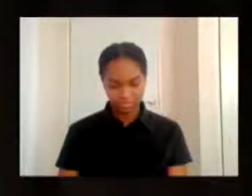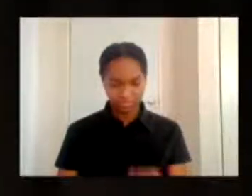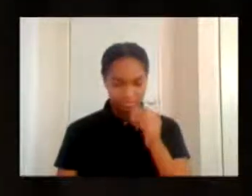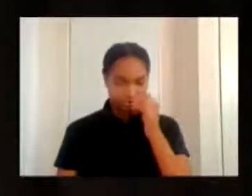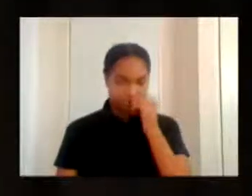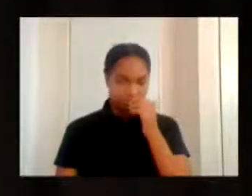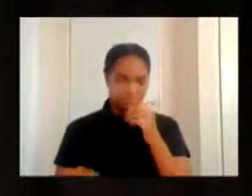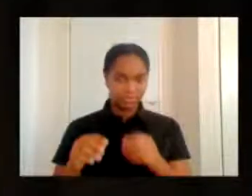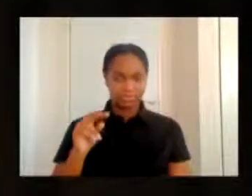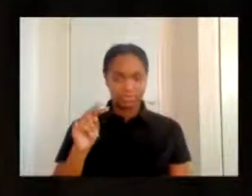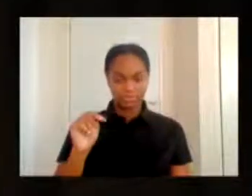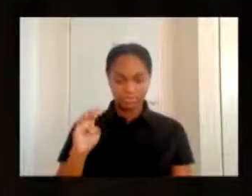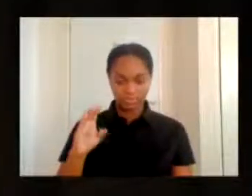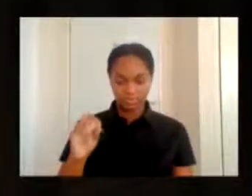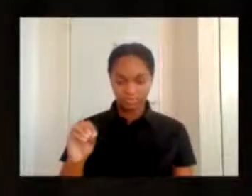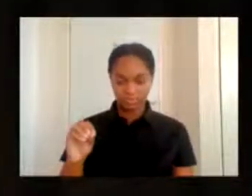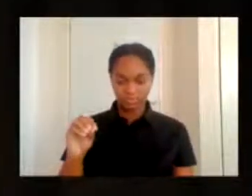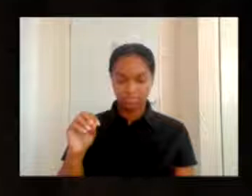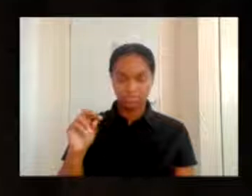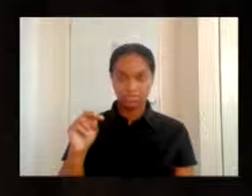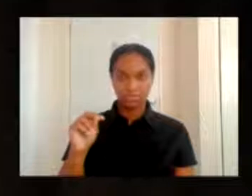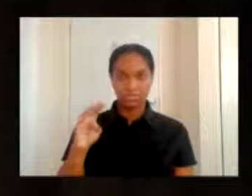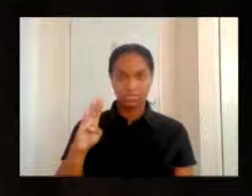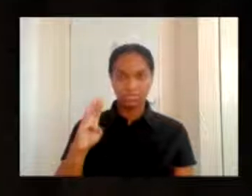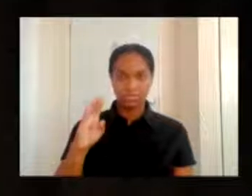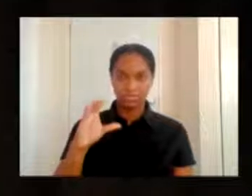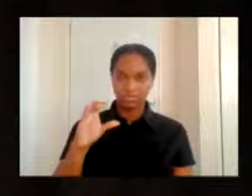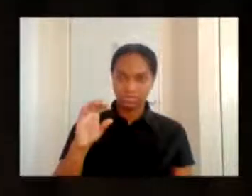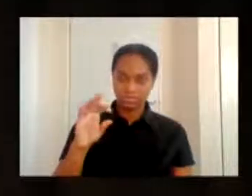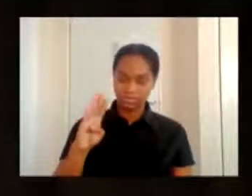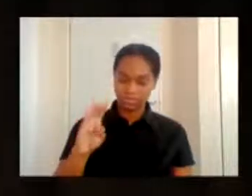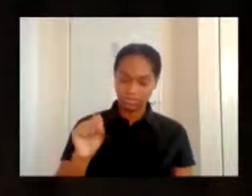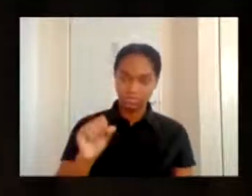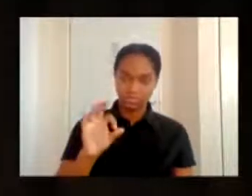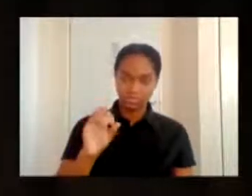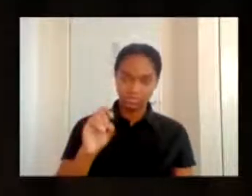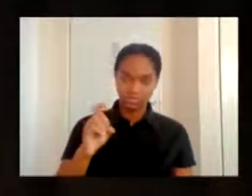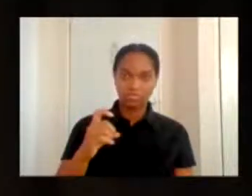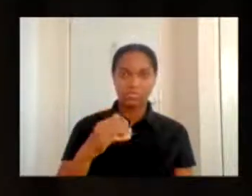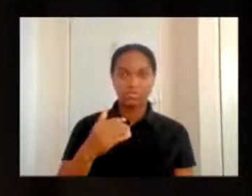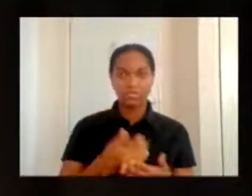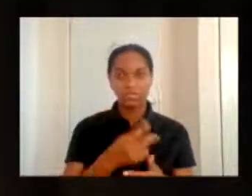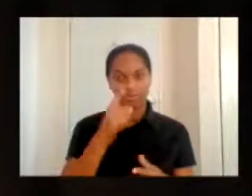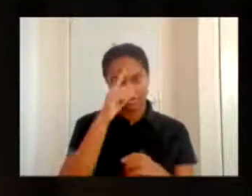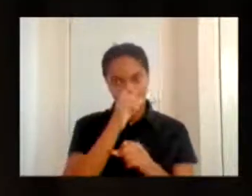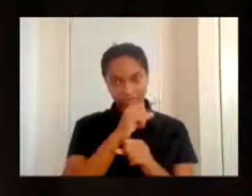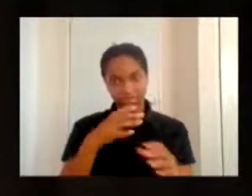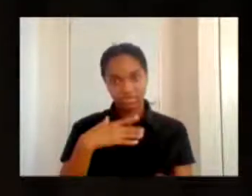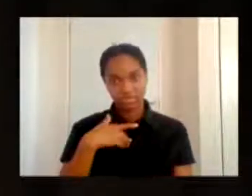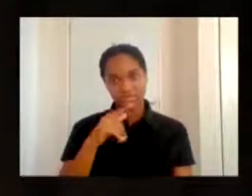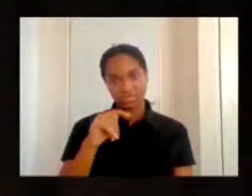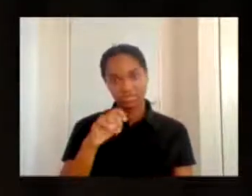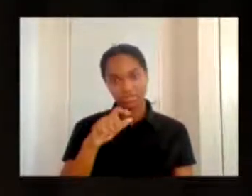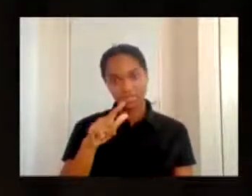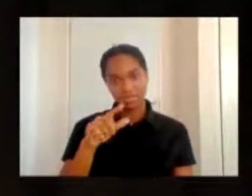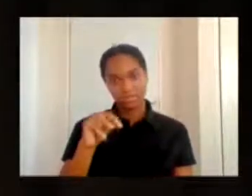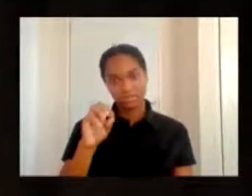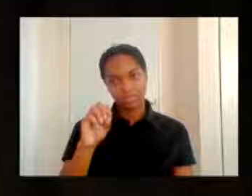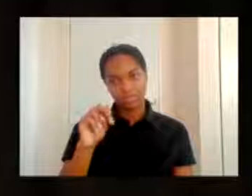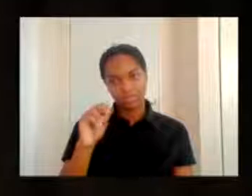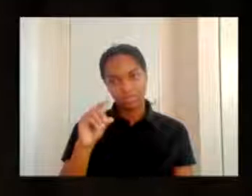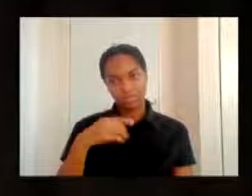NBC, CBS, Fox, and then Univision and Telemundo. And so we cover